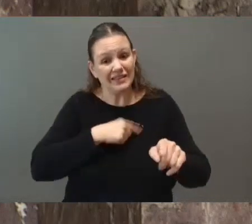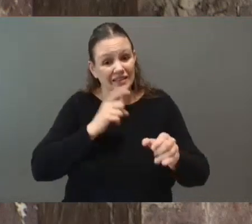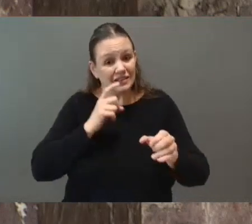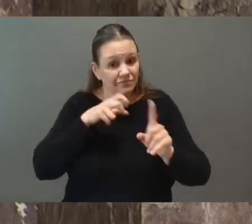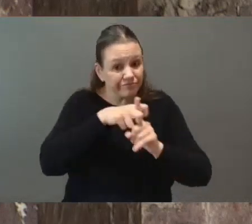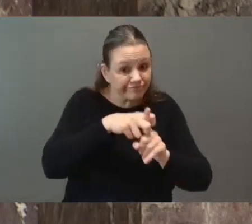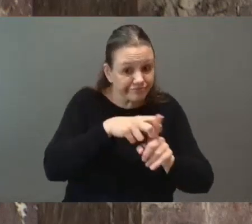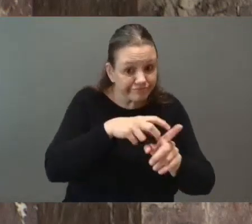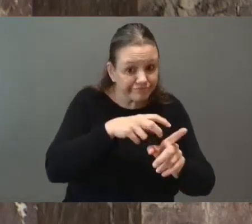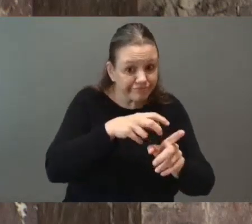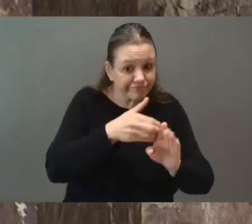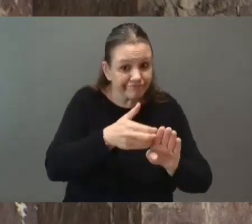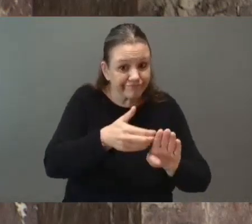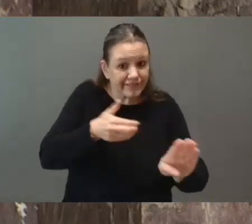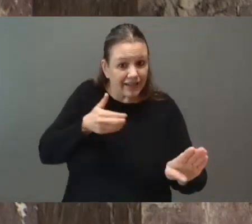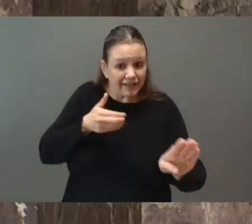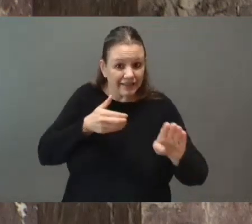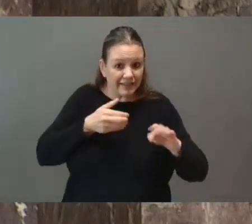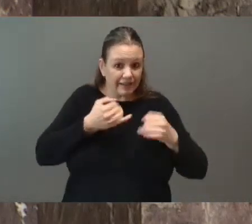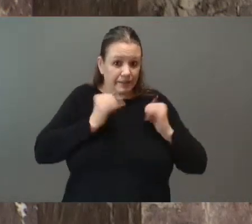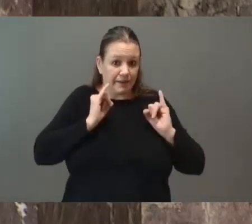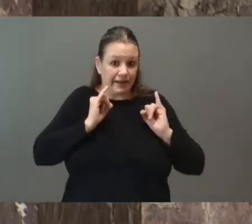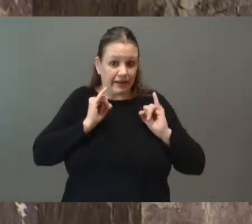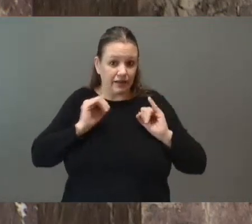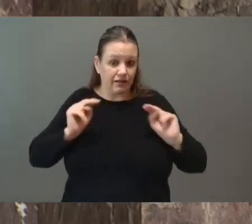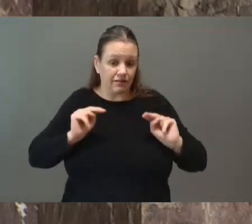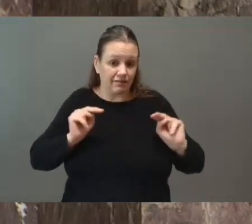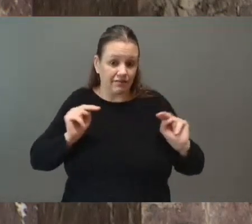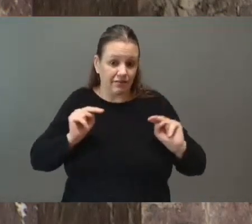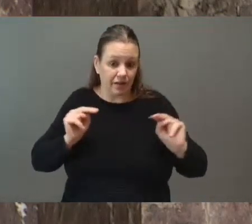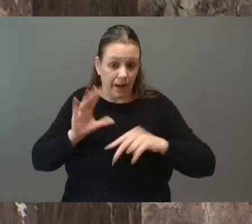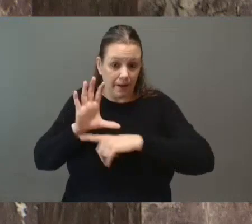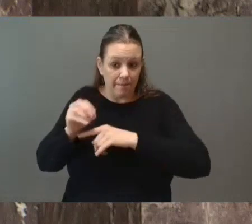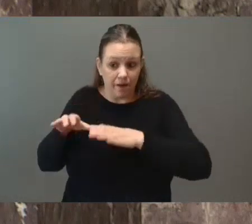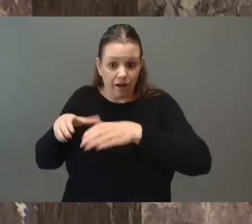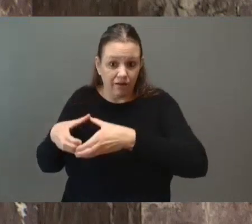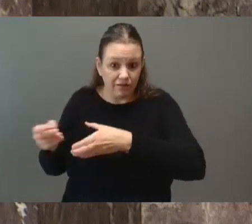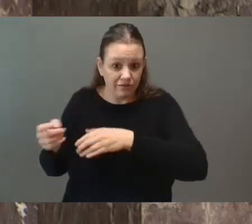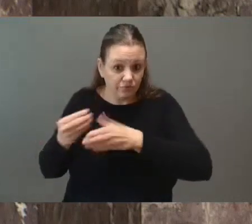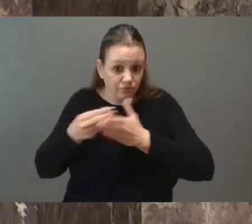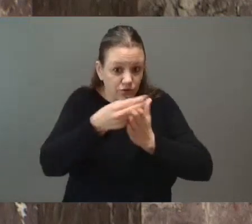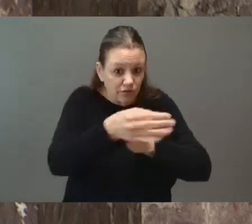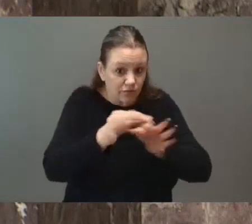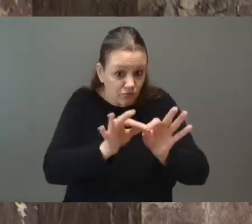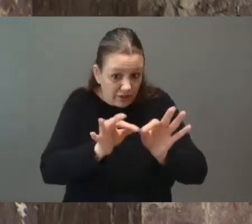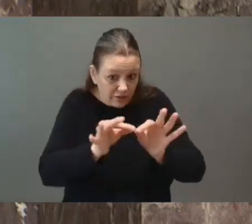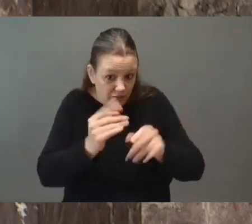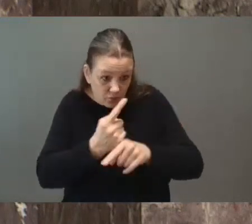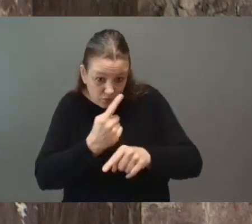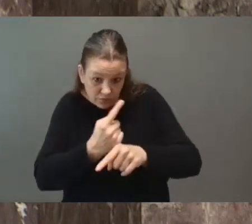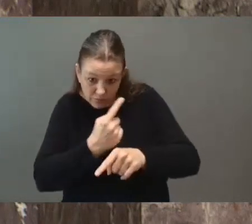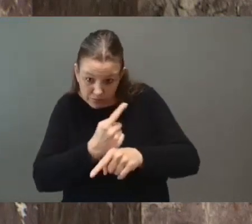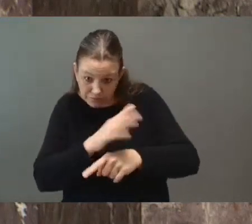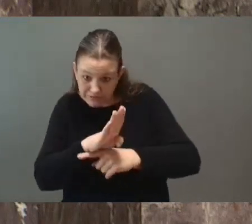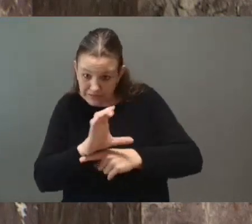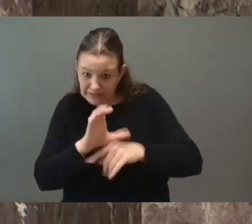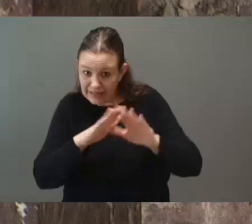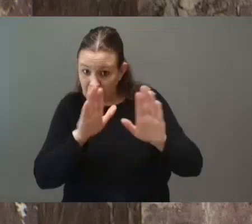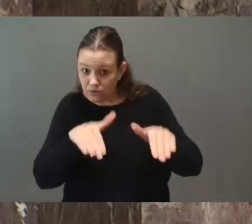bodies to ensure that whatever purchase prices are being used for BC Housing meet what the market is